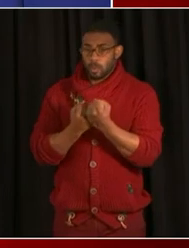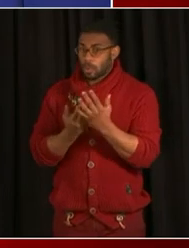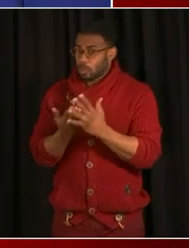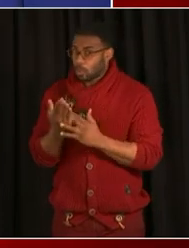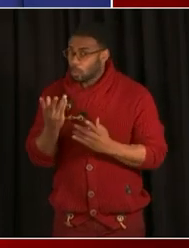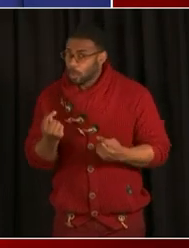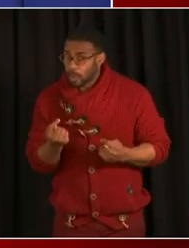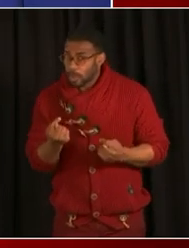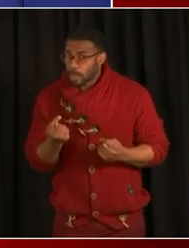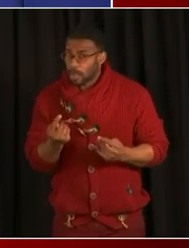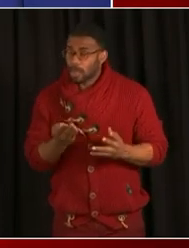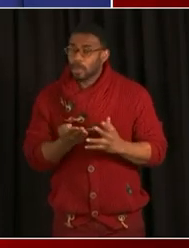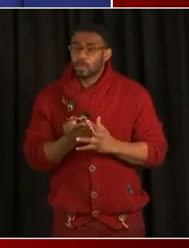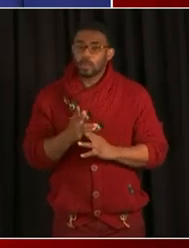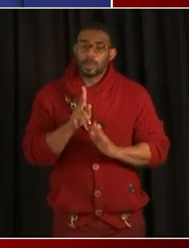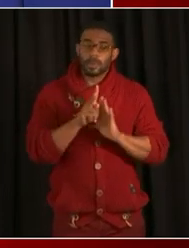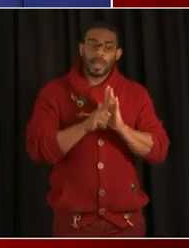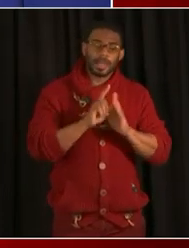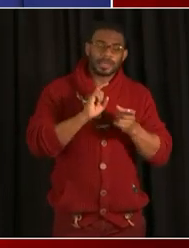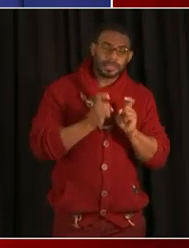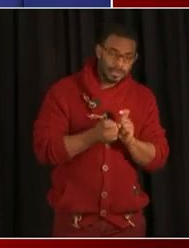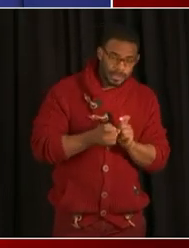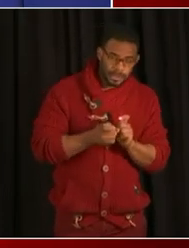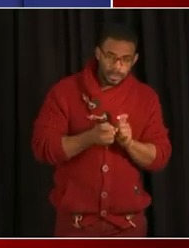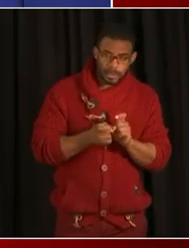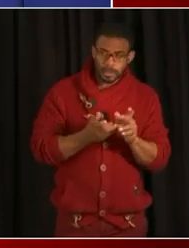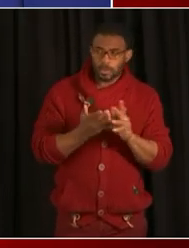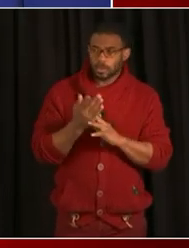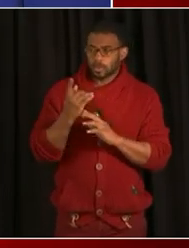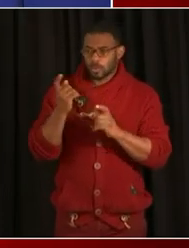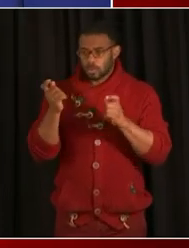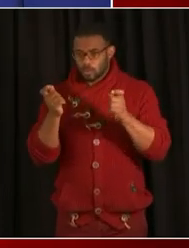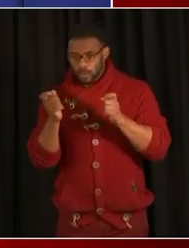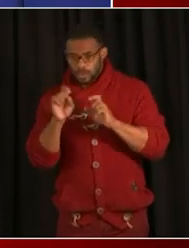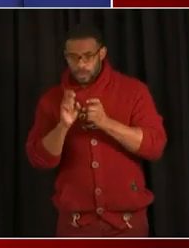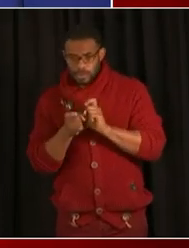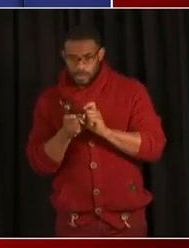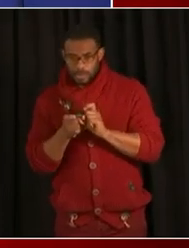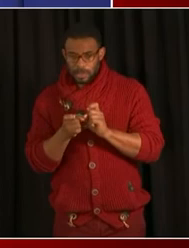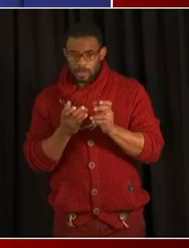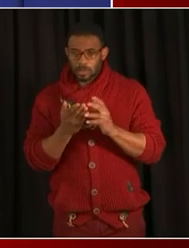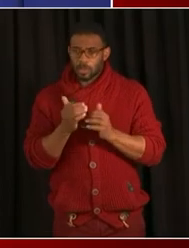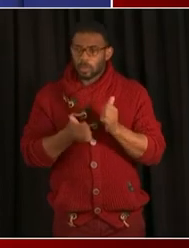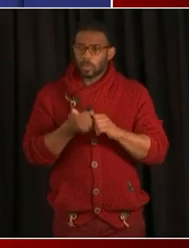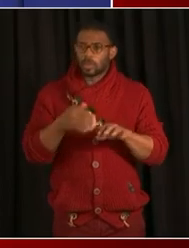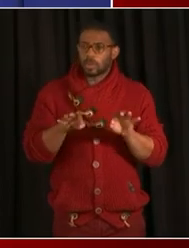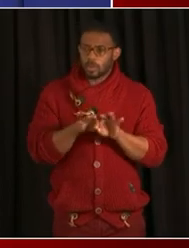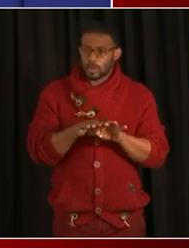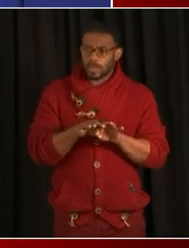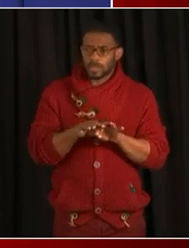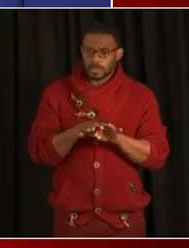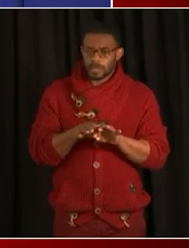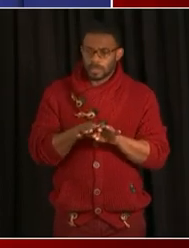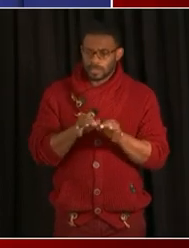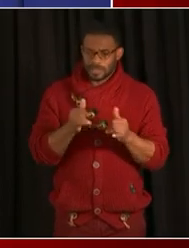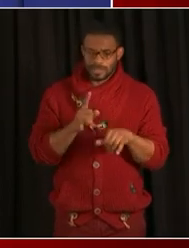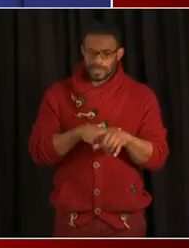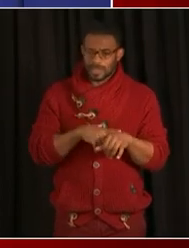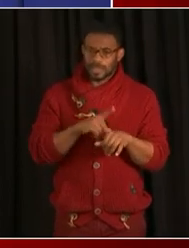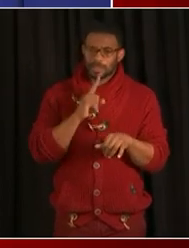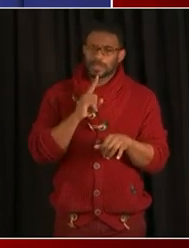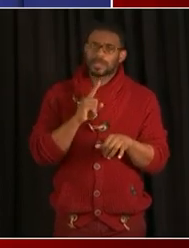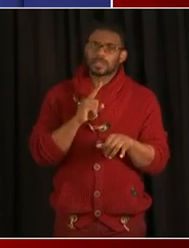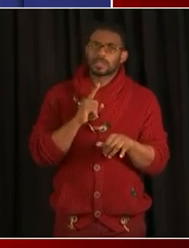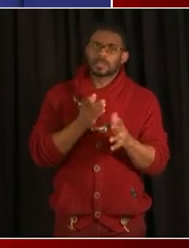support through policy change, through regulatory change, and I think most importantly at this